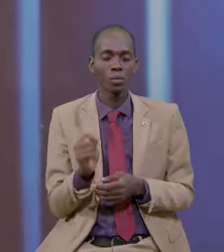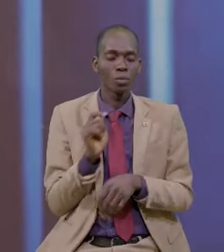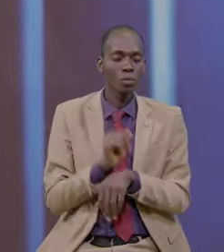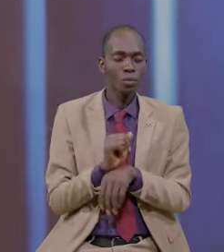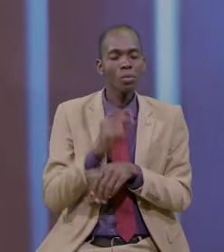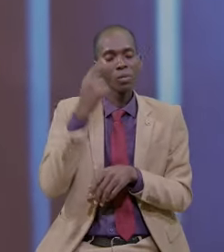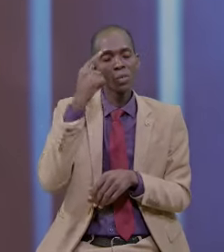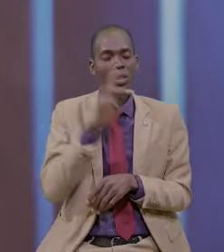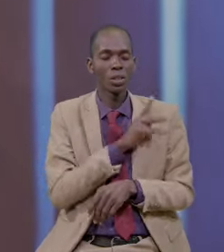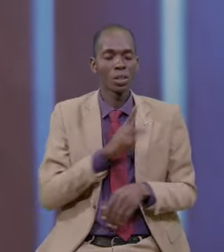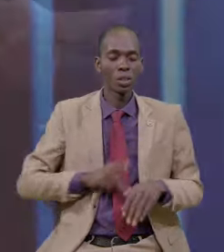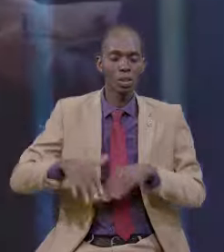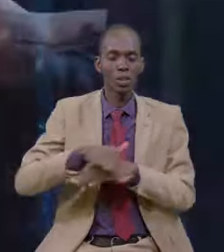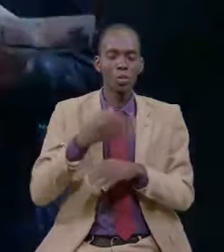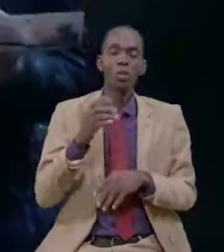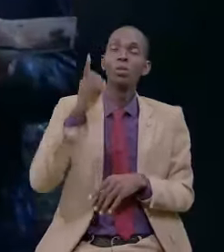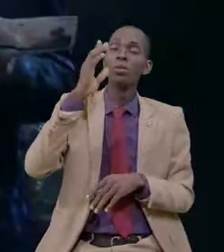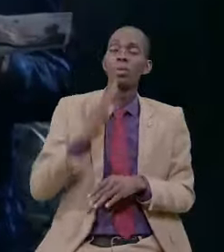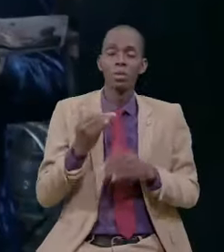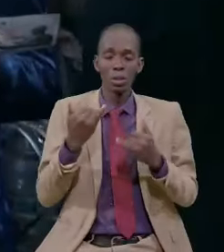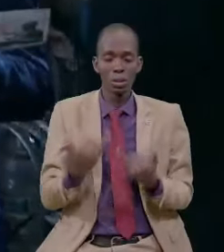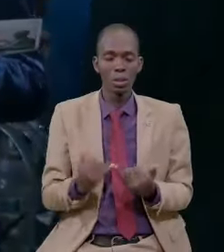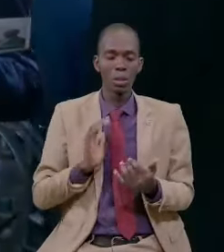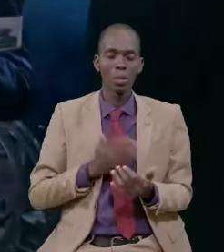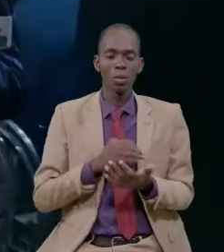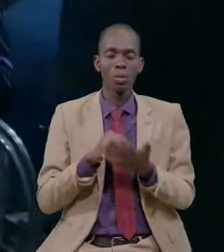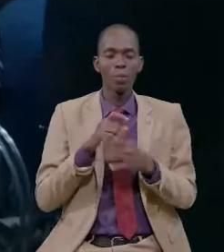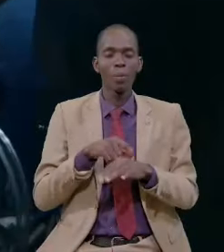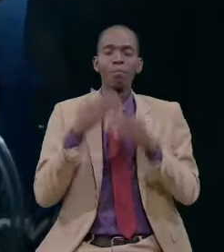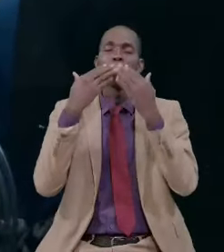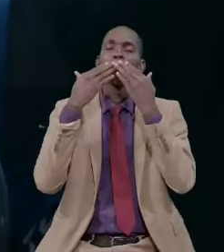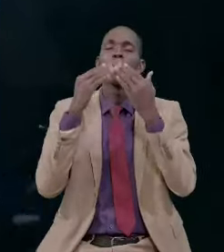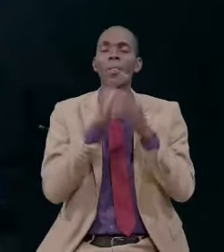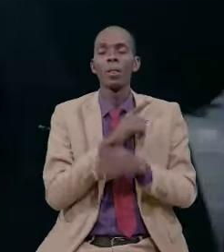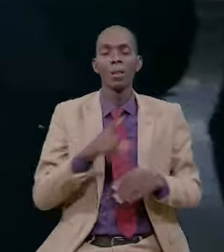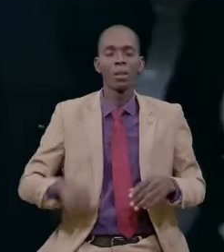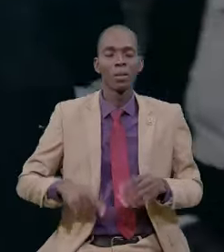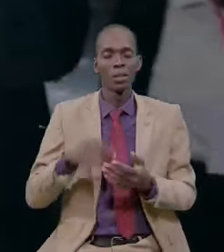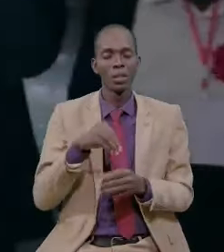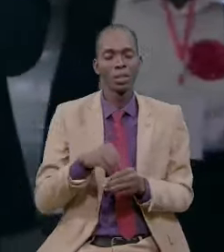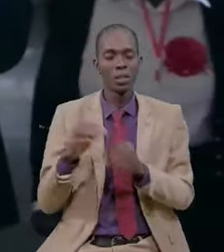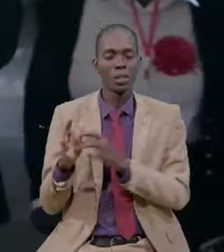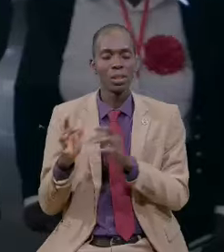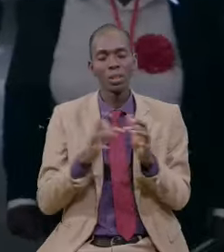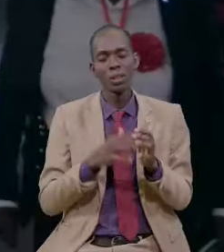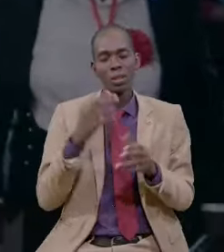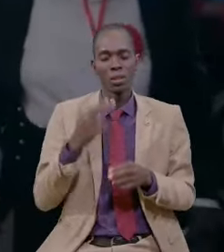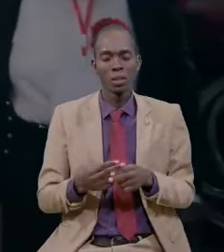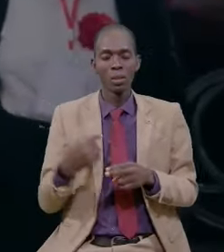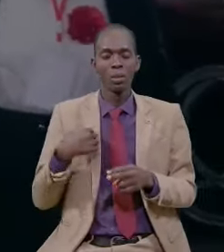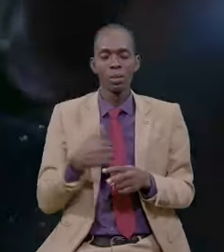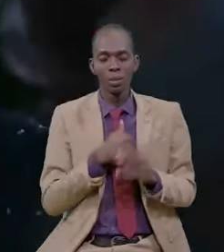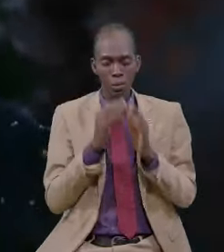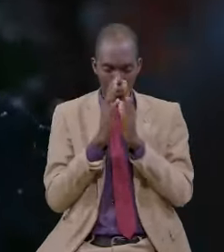God at our own time. Amen. Thank you, Lord. In Jesus' name we